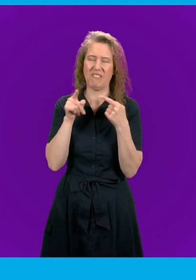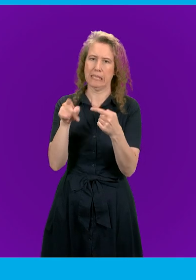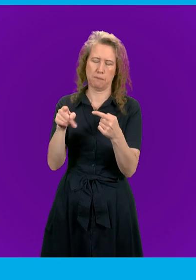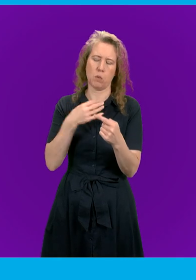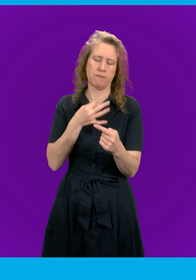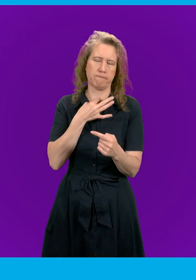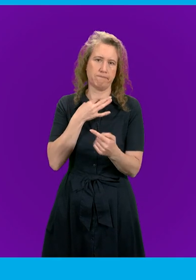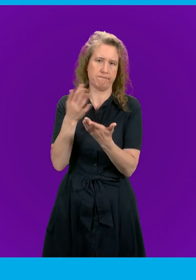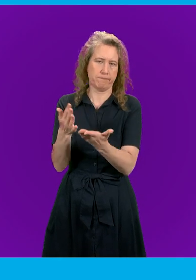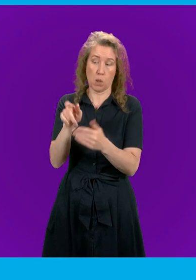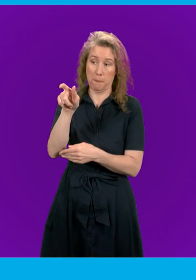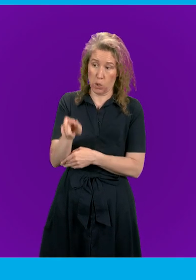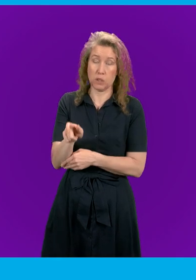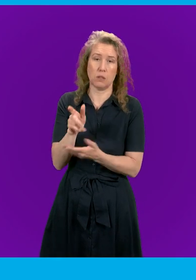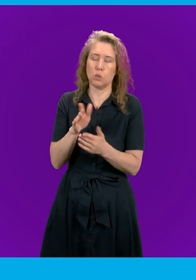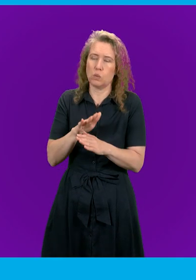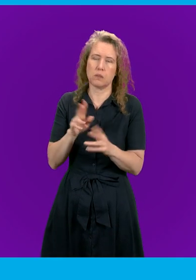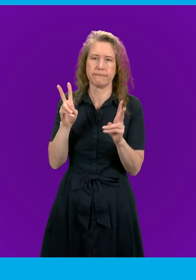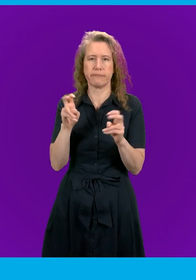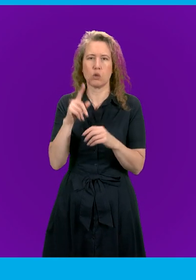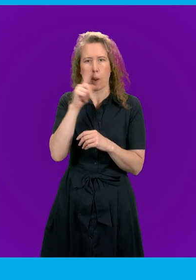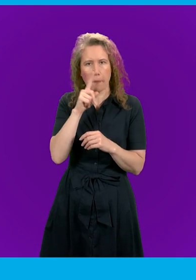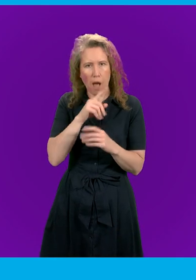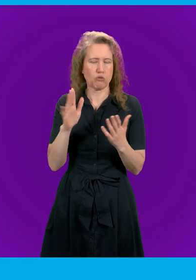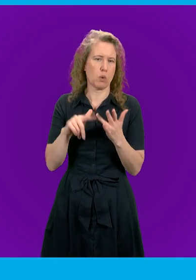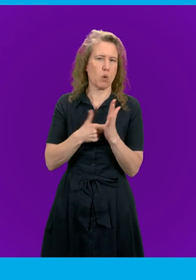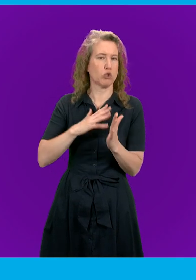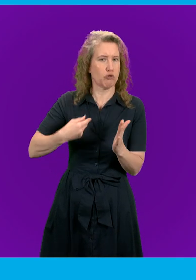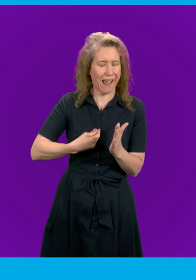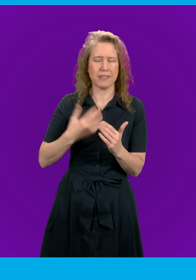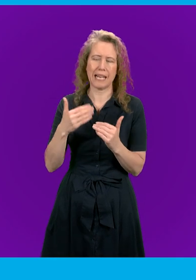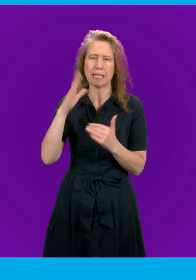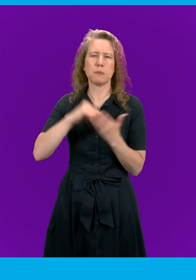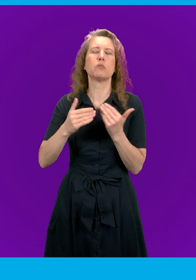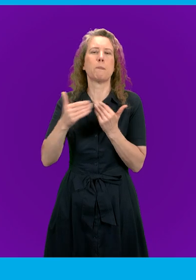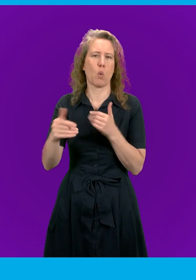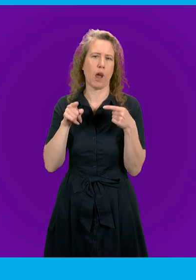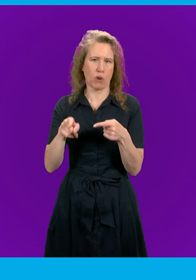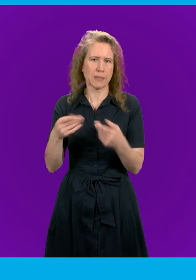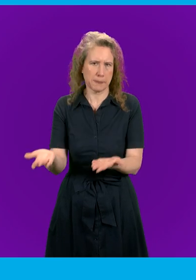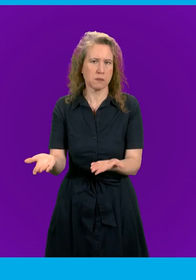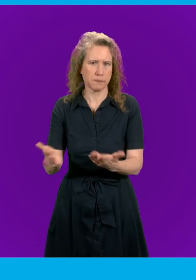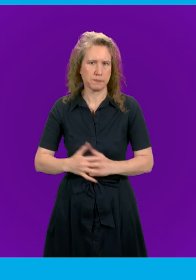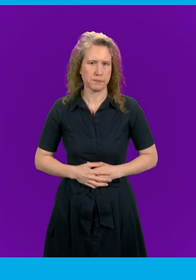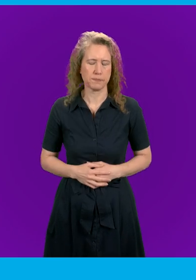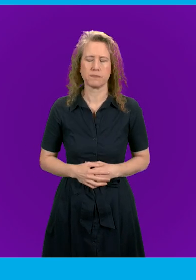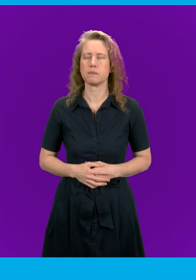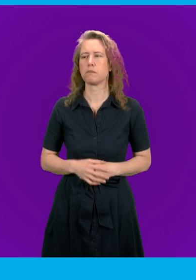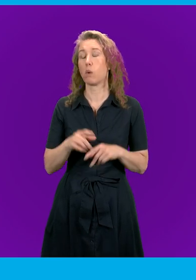victimisation that those students experience. And also if you are,